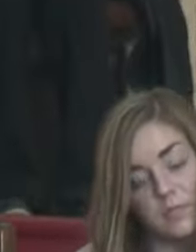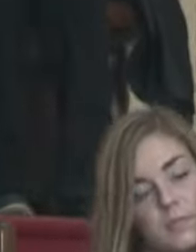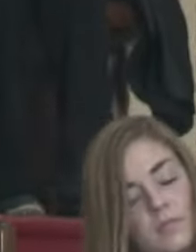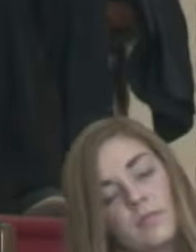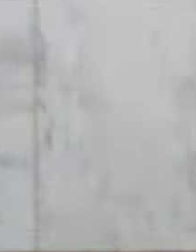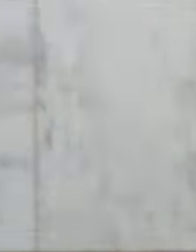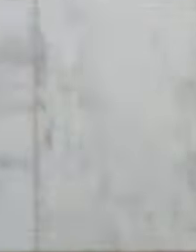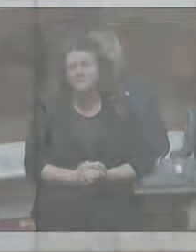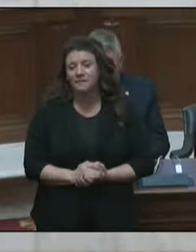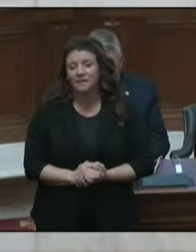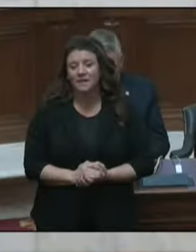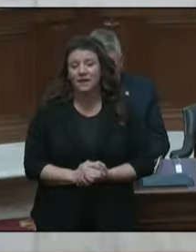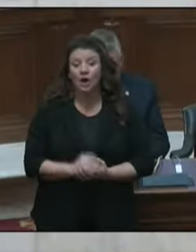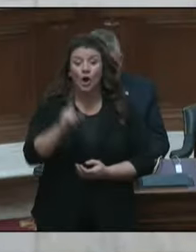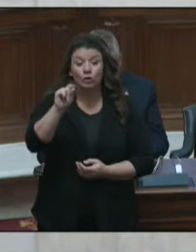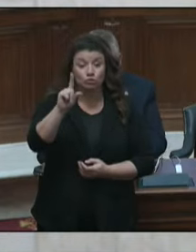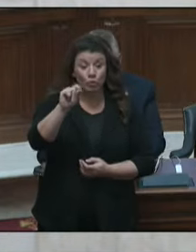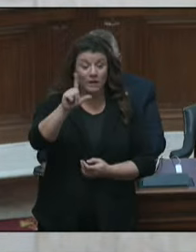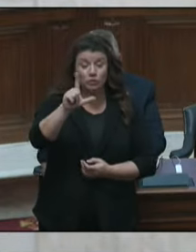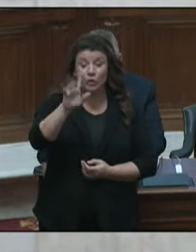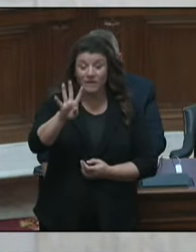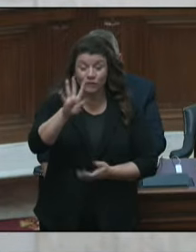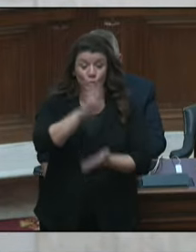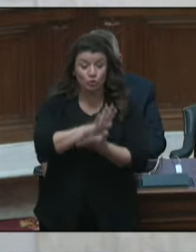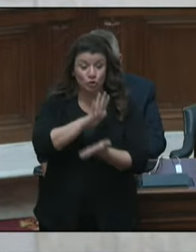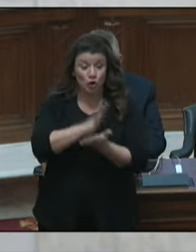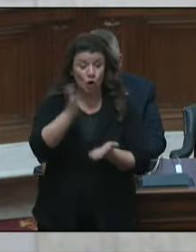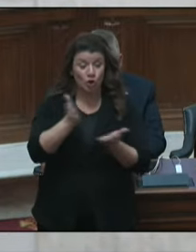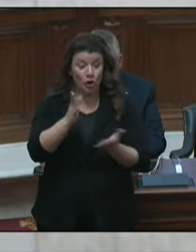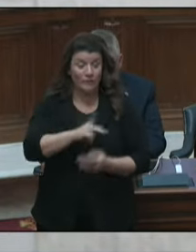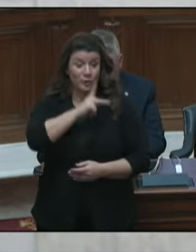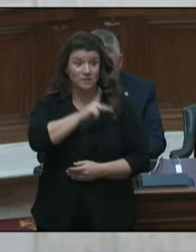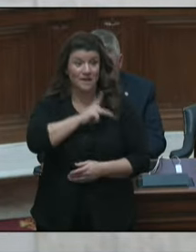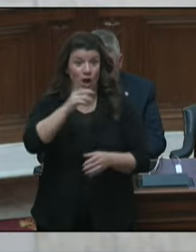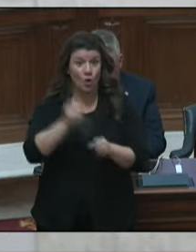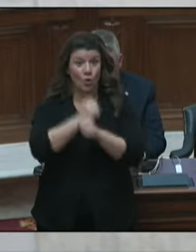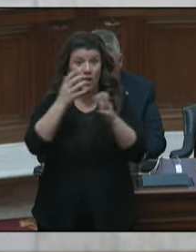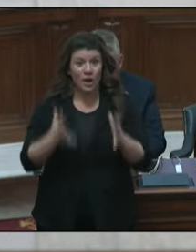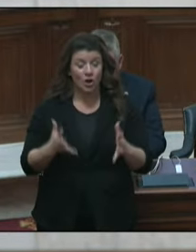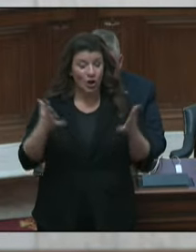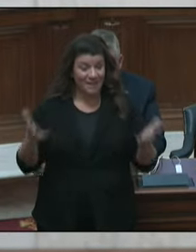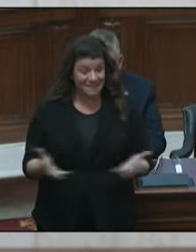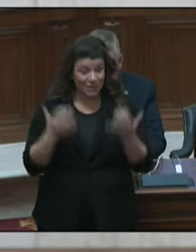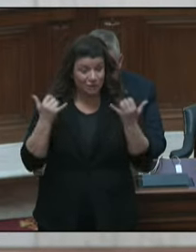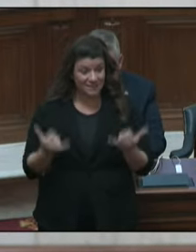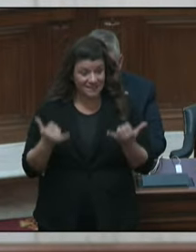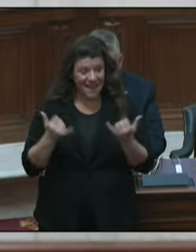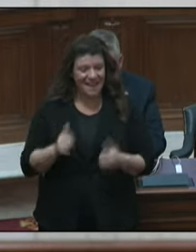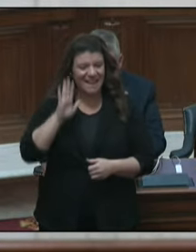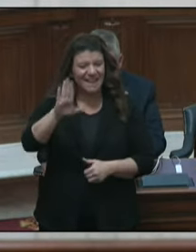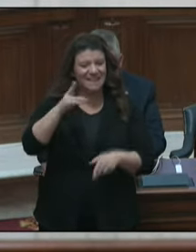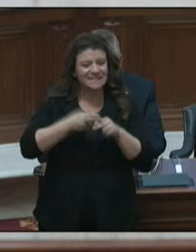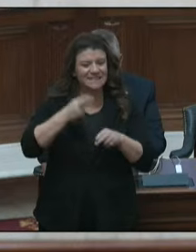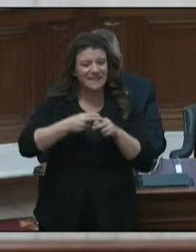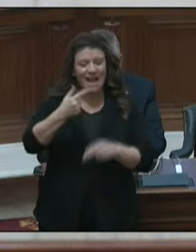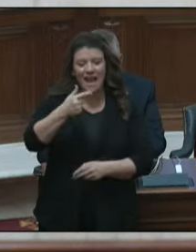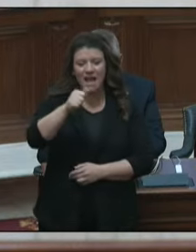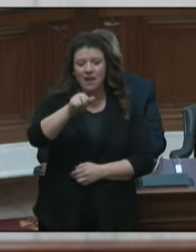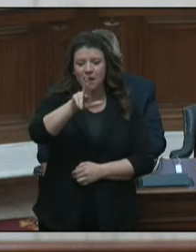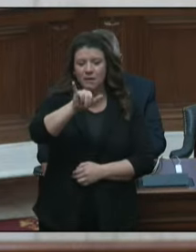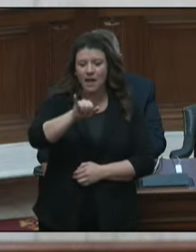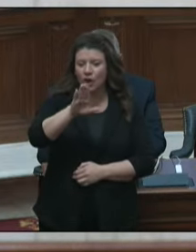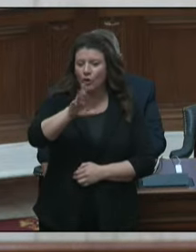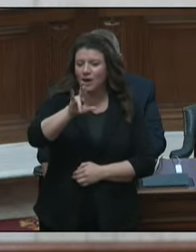Our 2024 School Service Personnel of the Year winner is with us. His name is Gary